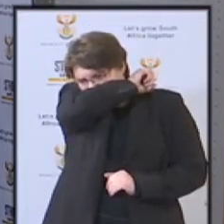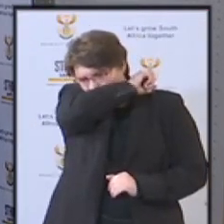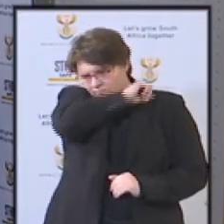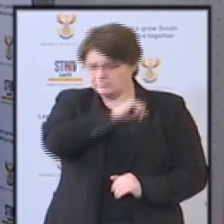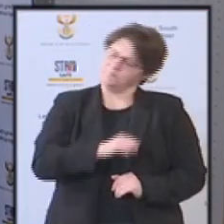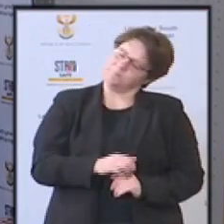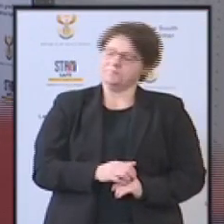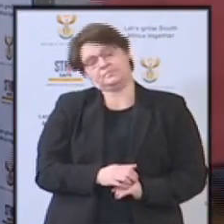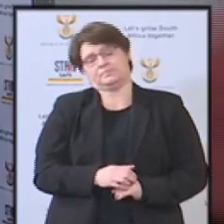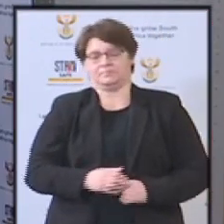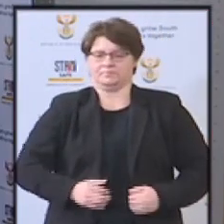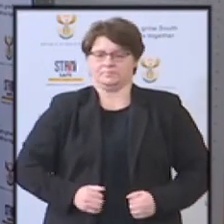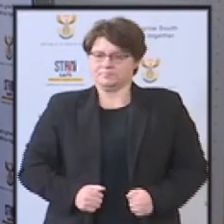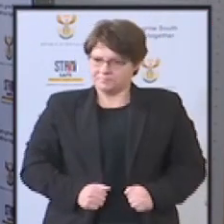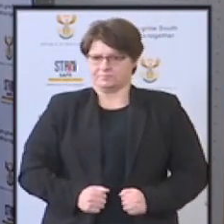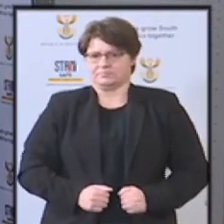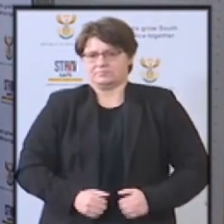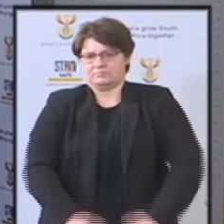Thank you.